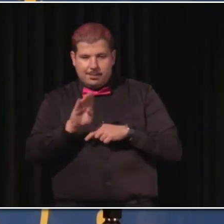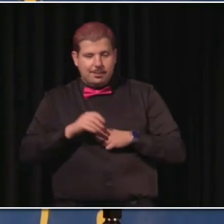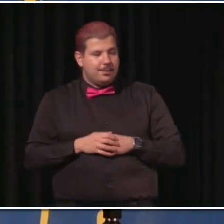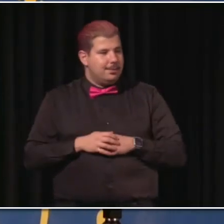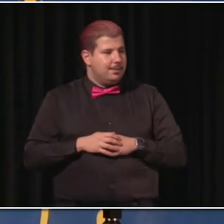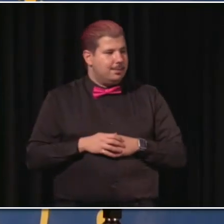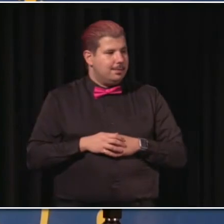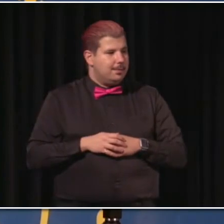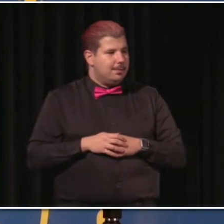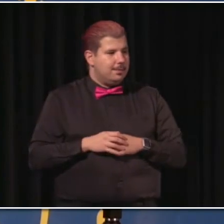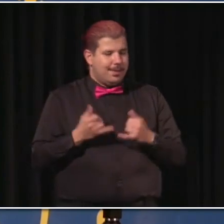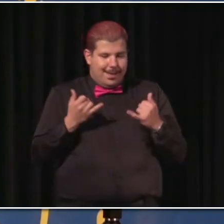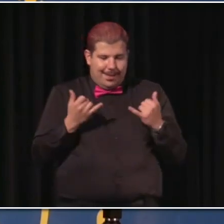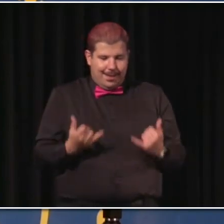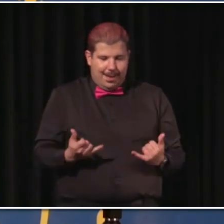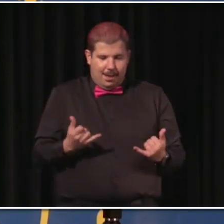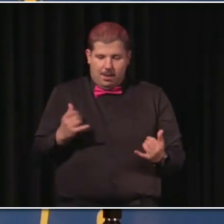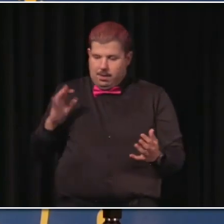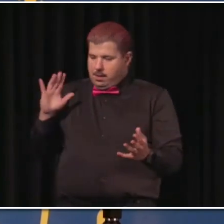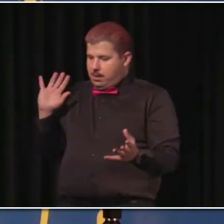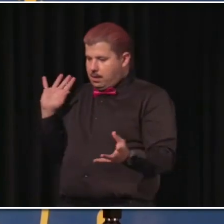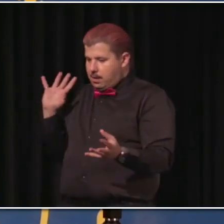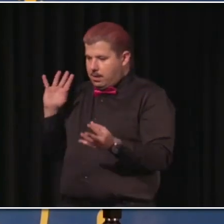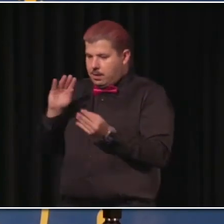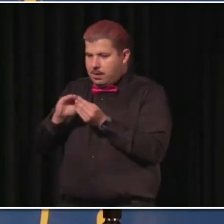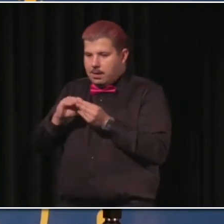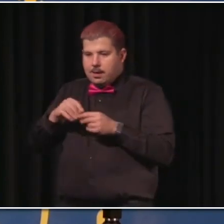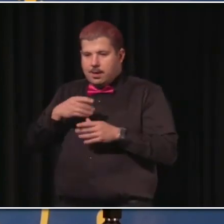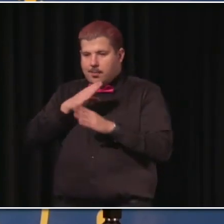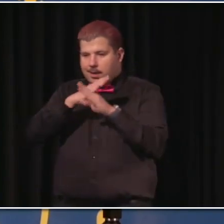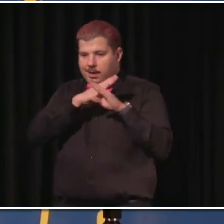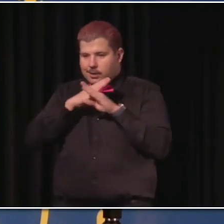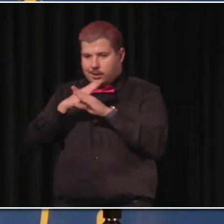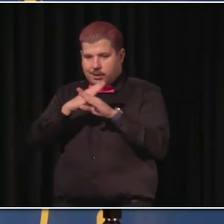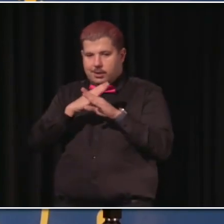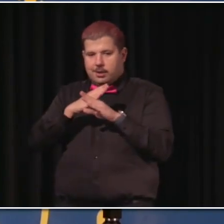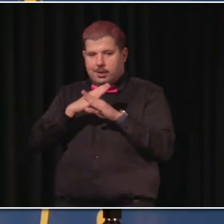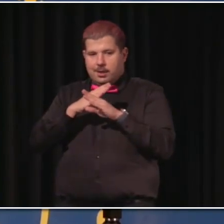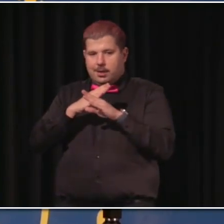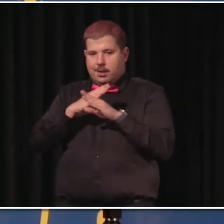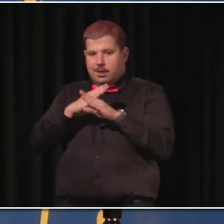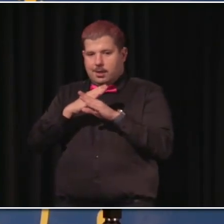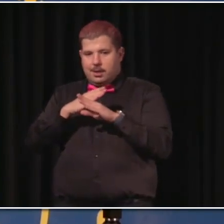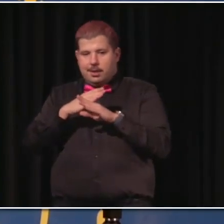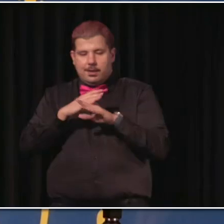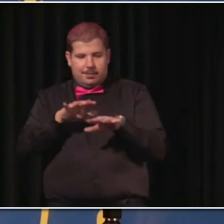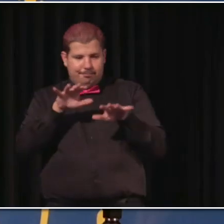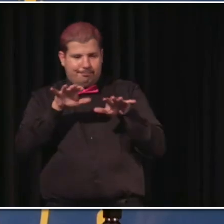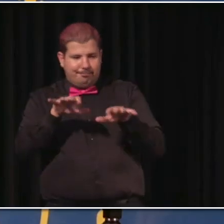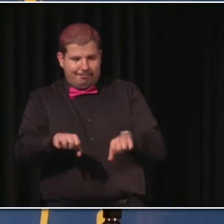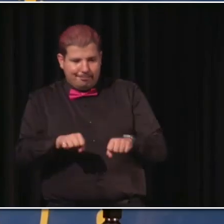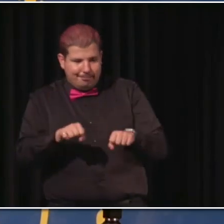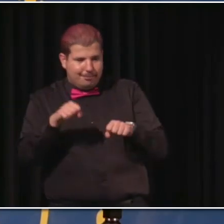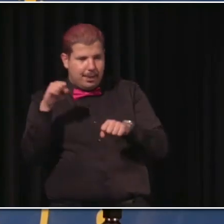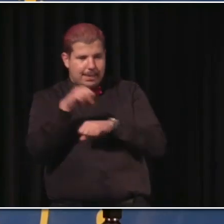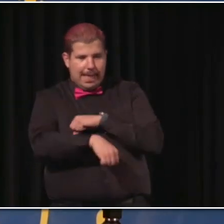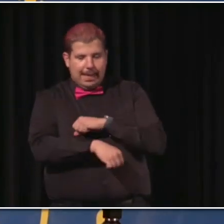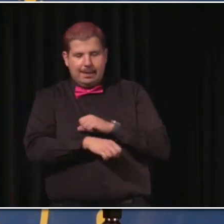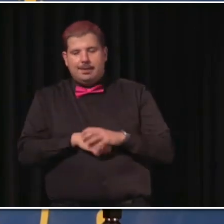Now, all of these protections are under attack.